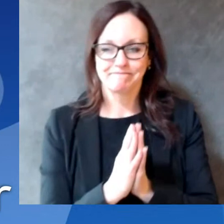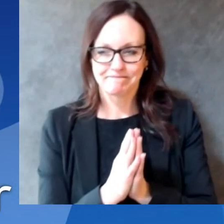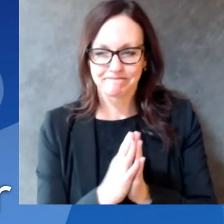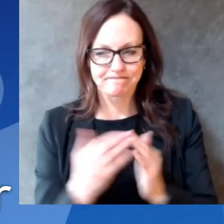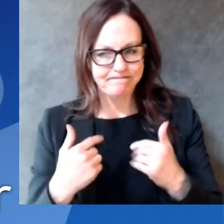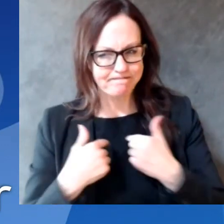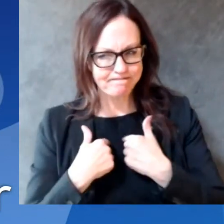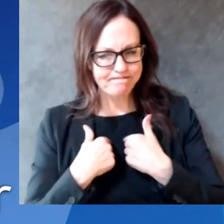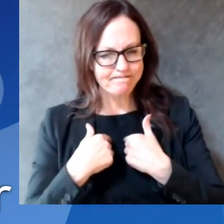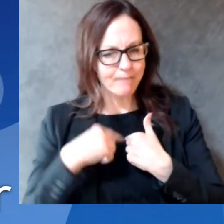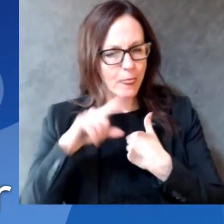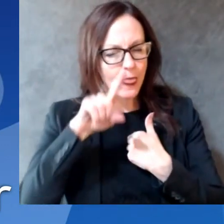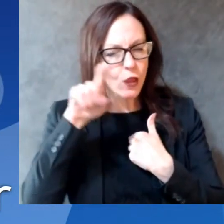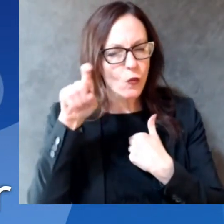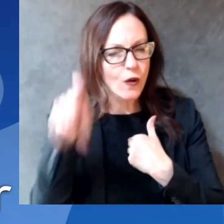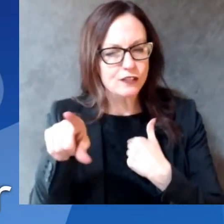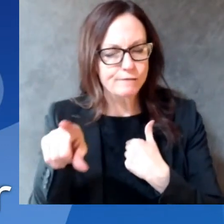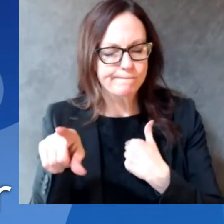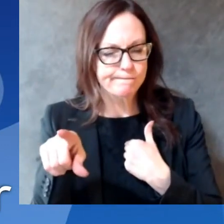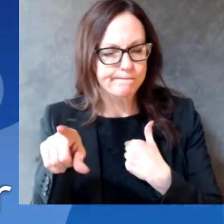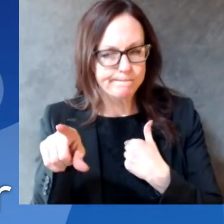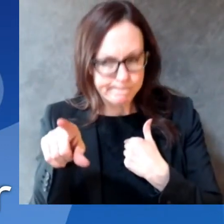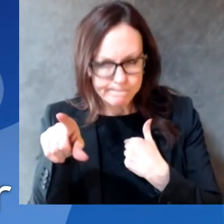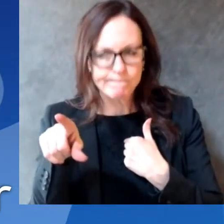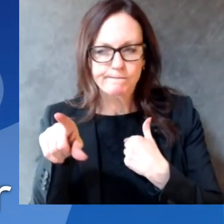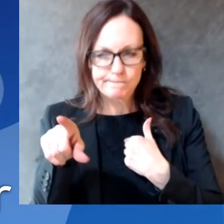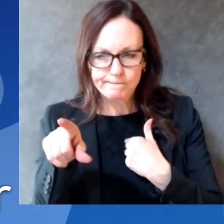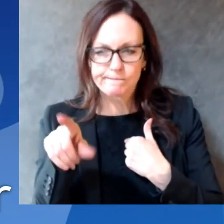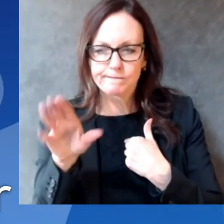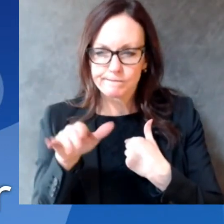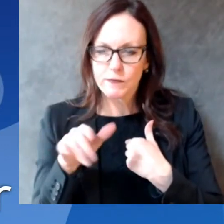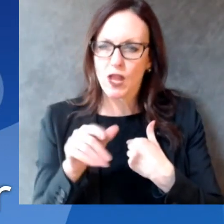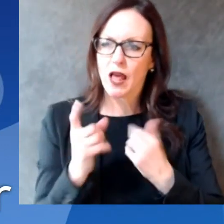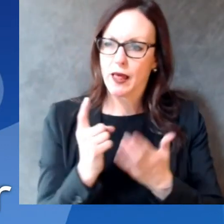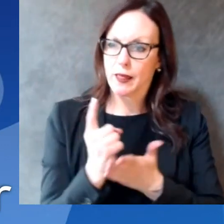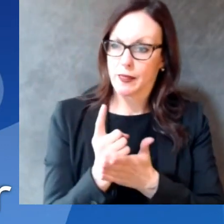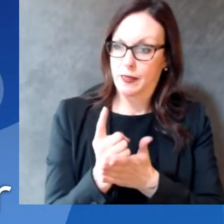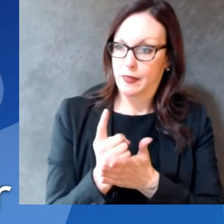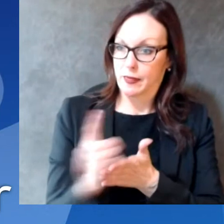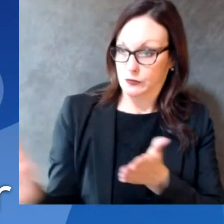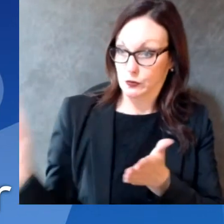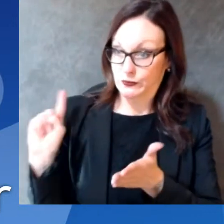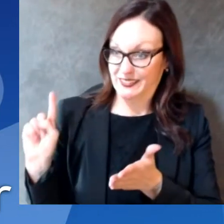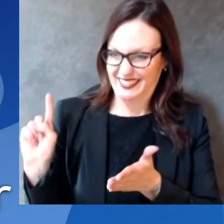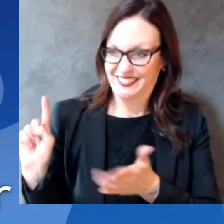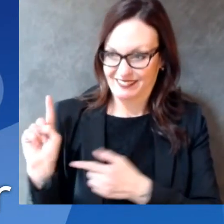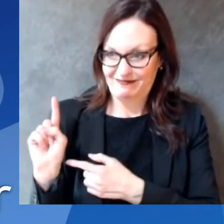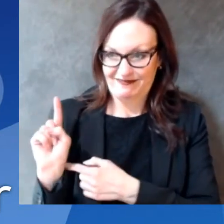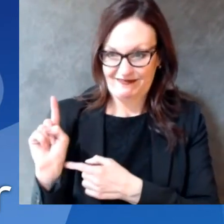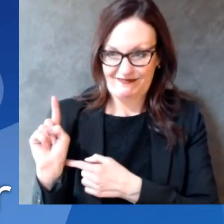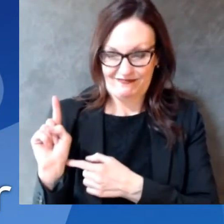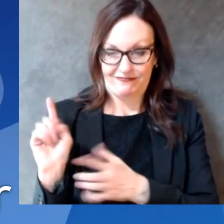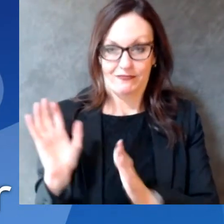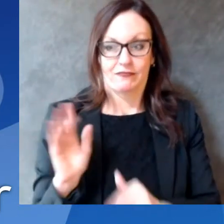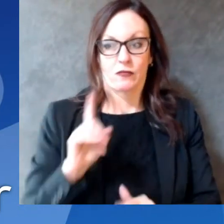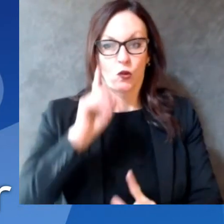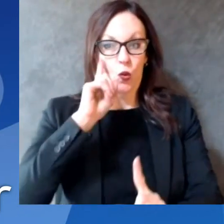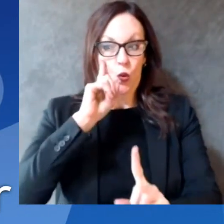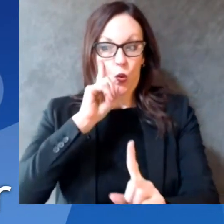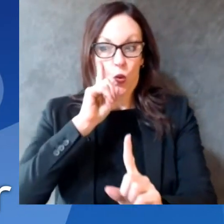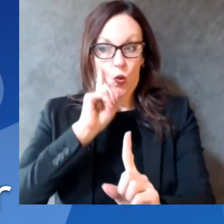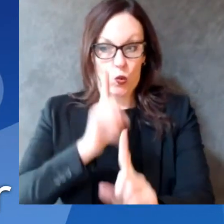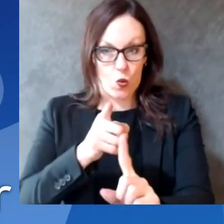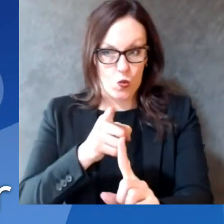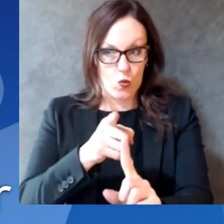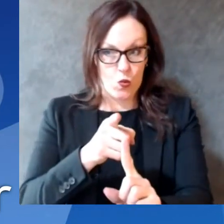seemed possible to get to 80% vaccinated by July 4th. The president today is setting a new mark of